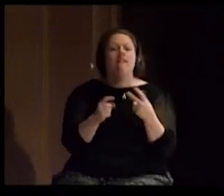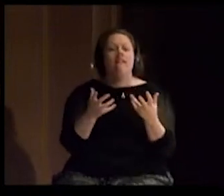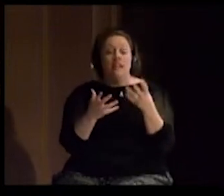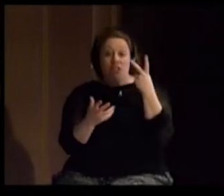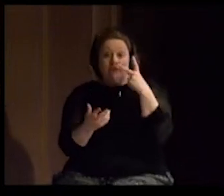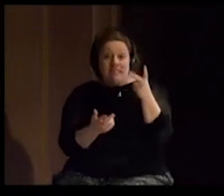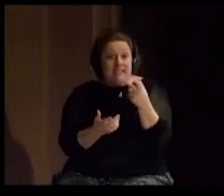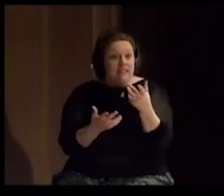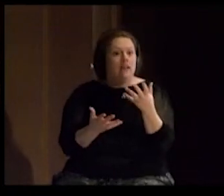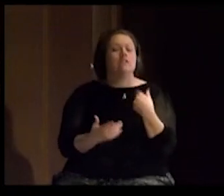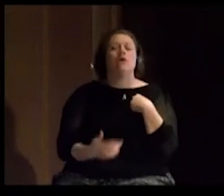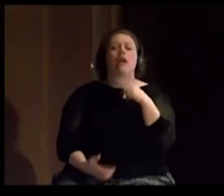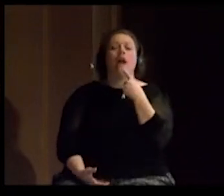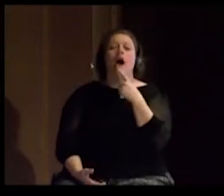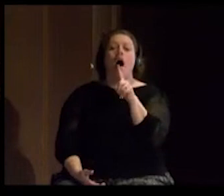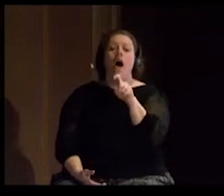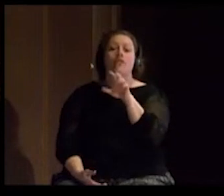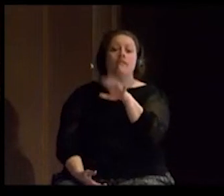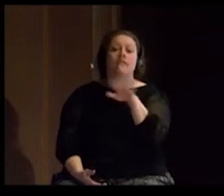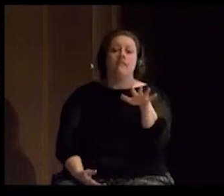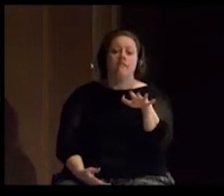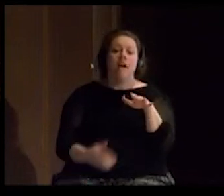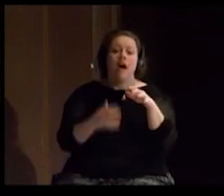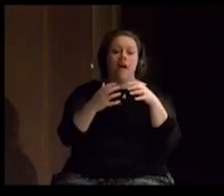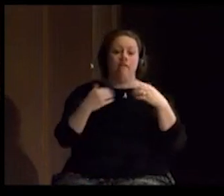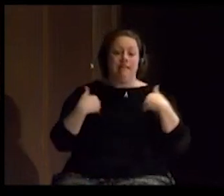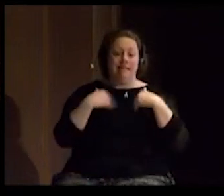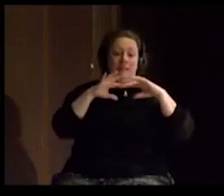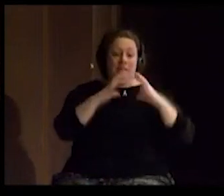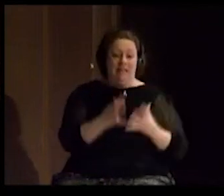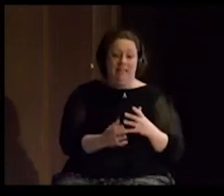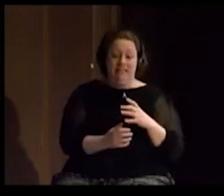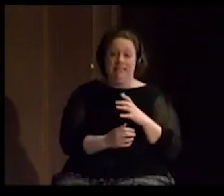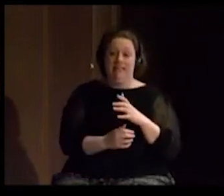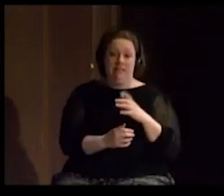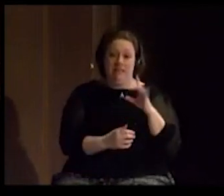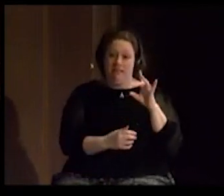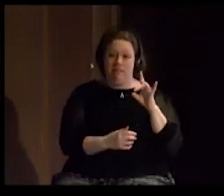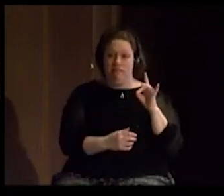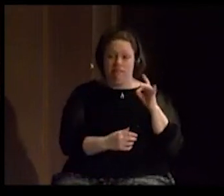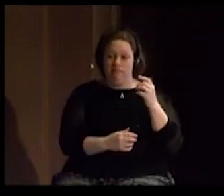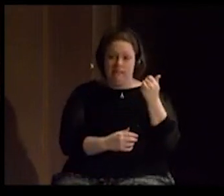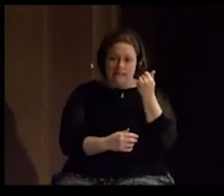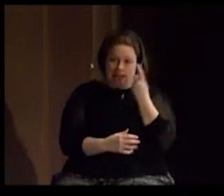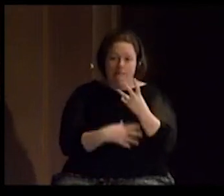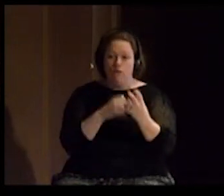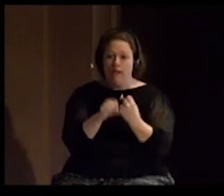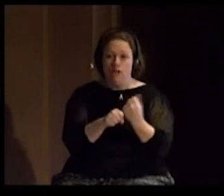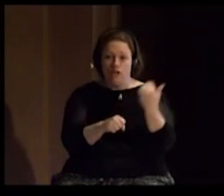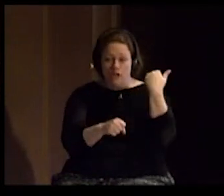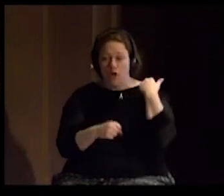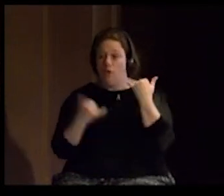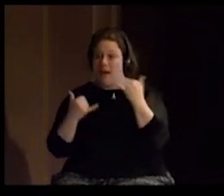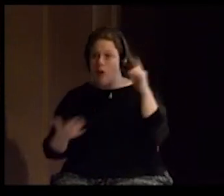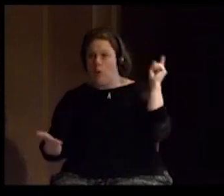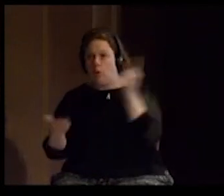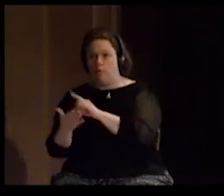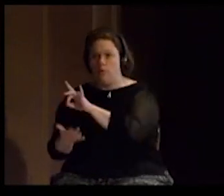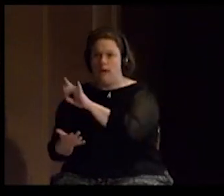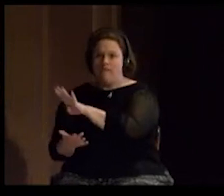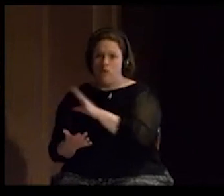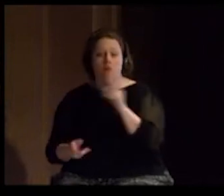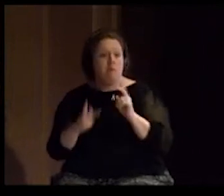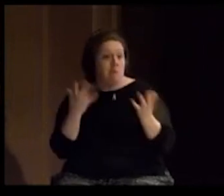okay, we had 155 species 50 years ago. Now we have 84. People might say, well, you still have